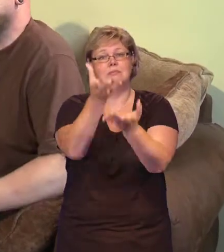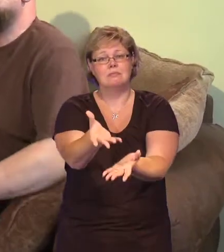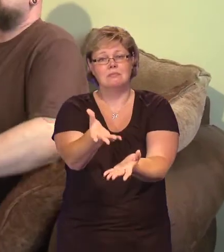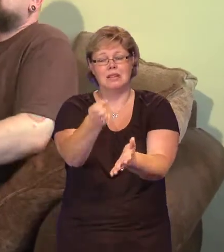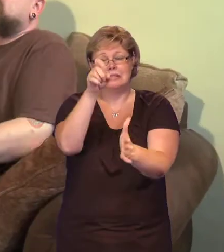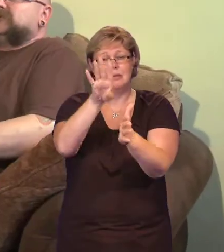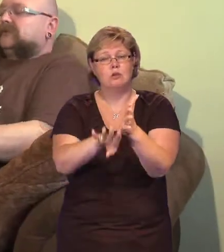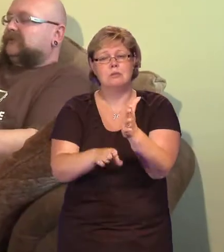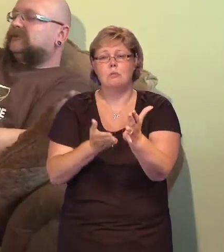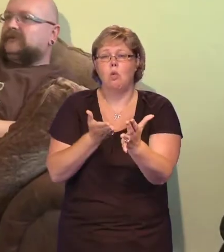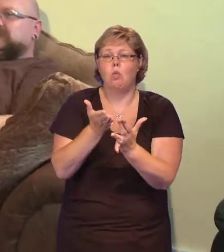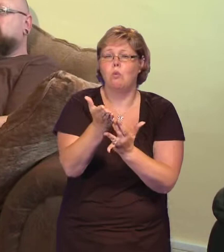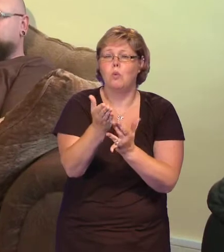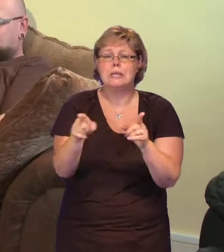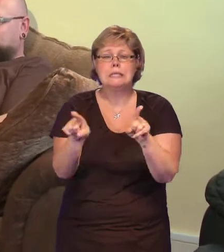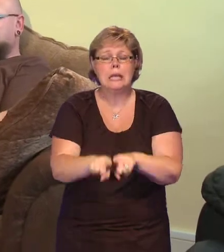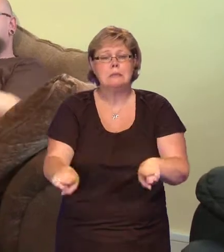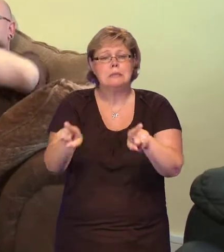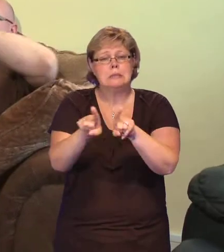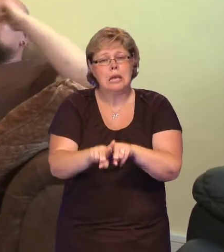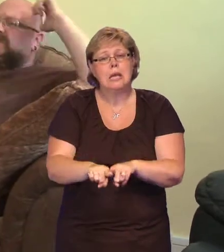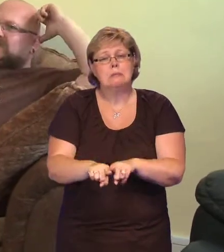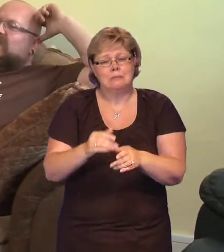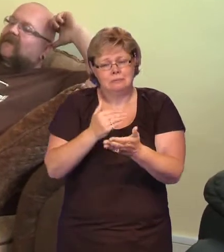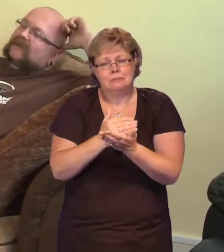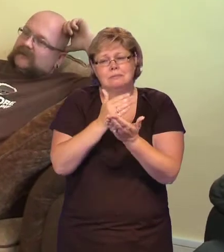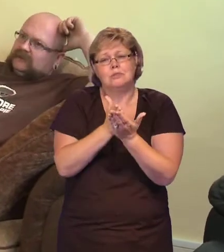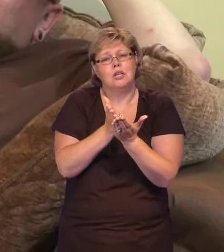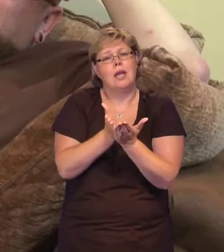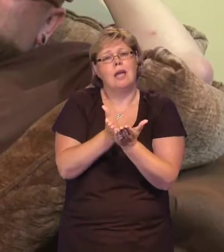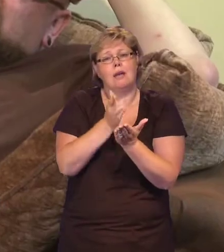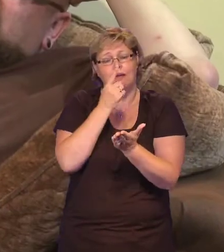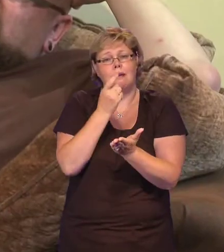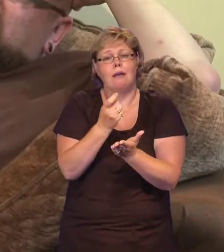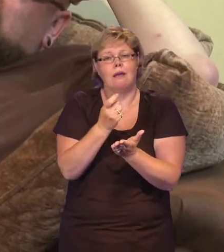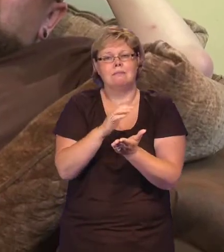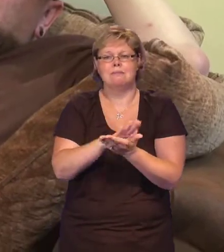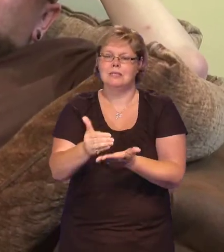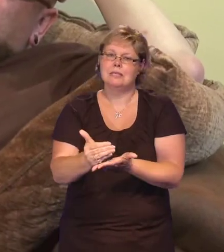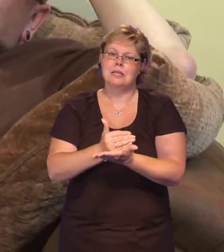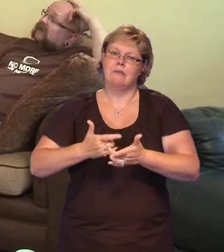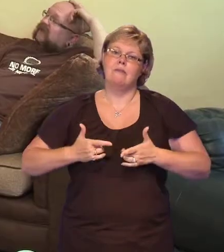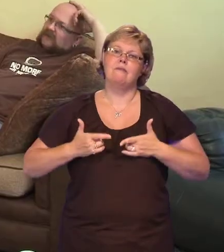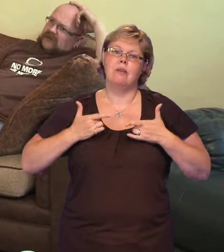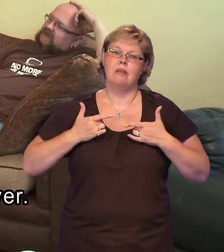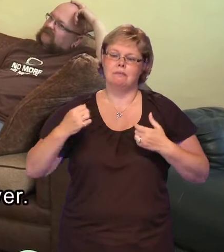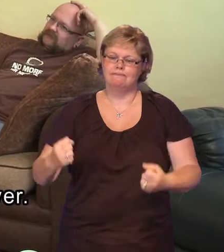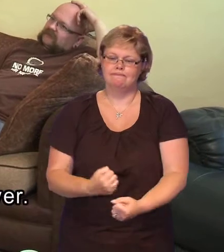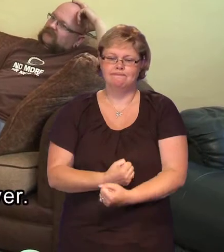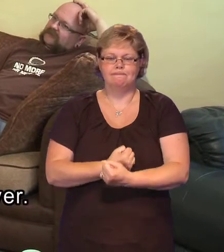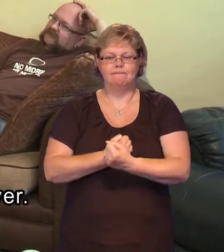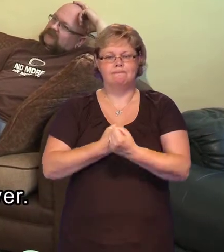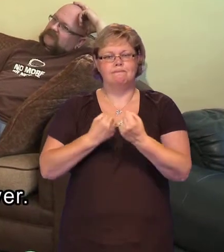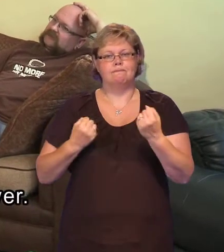without re-traumatising themselves in the process. This safe disclosure process helps us empower the survivor